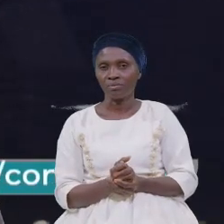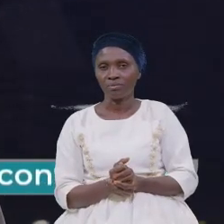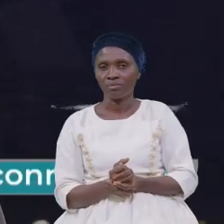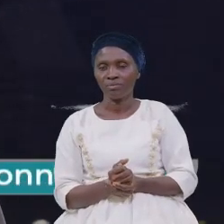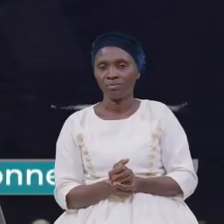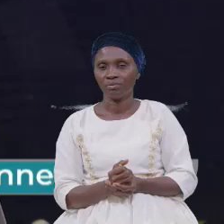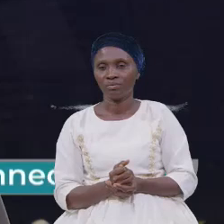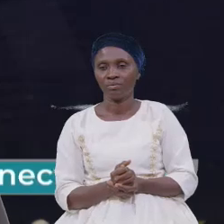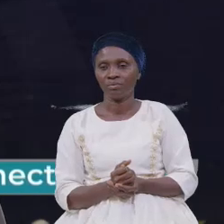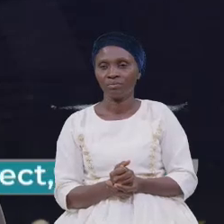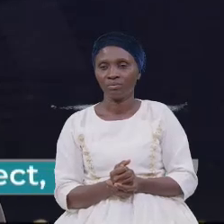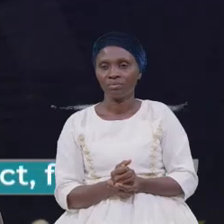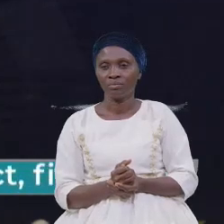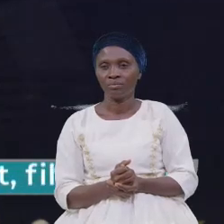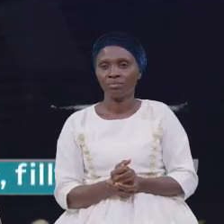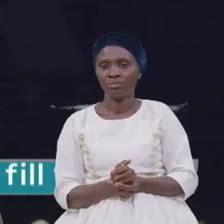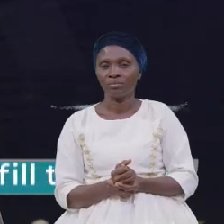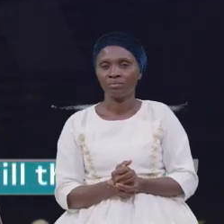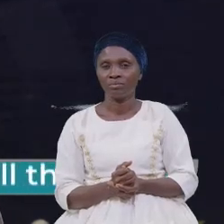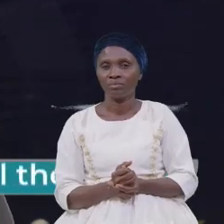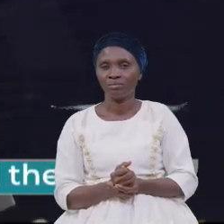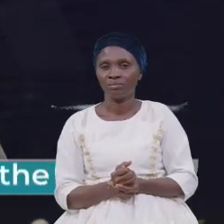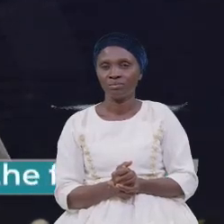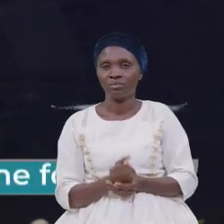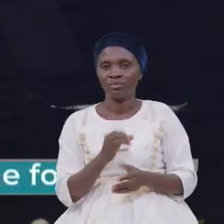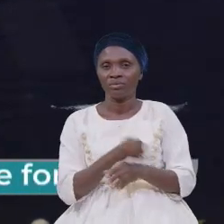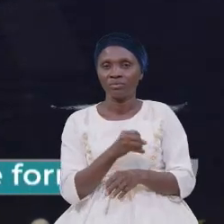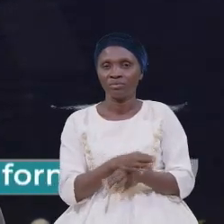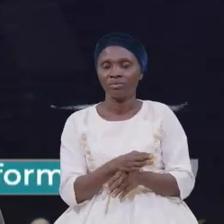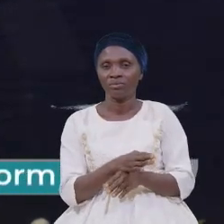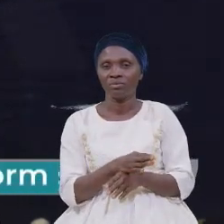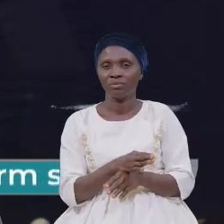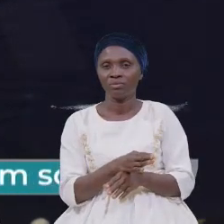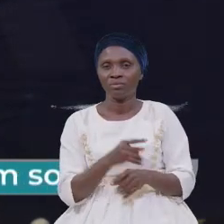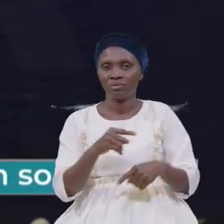Please move round. The very back.